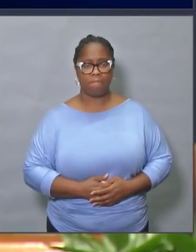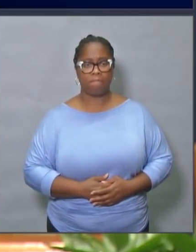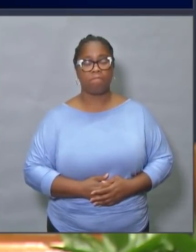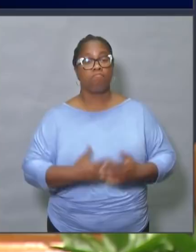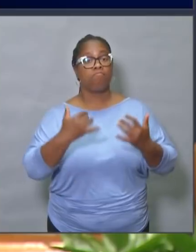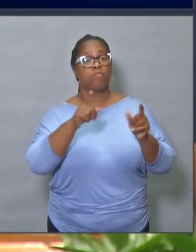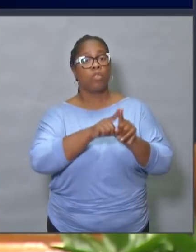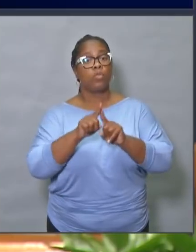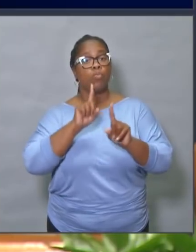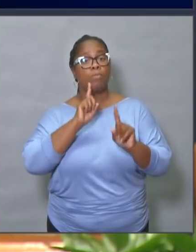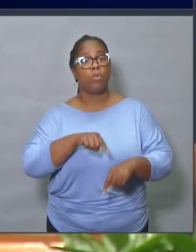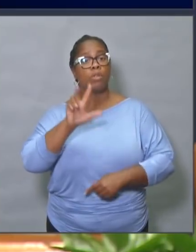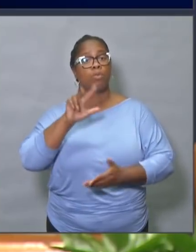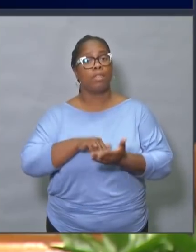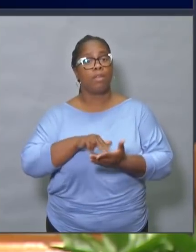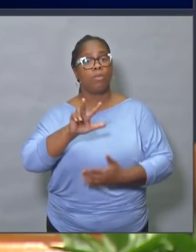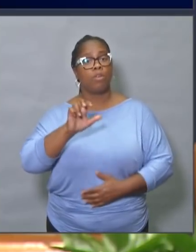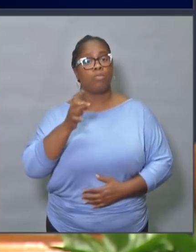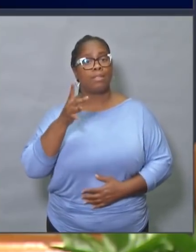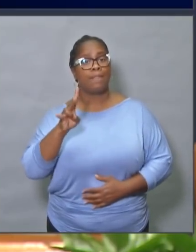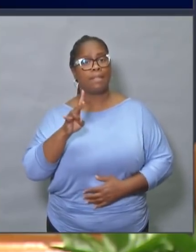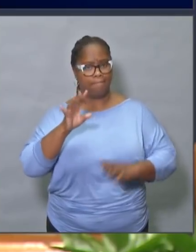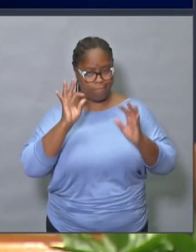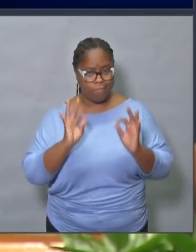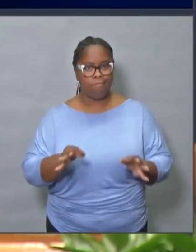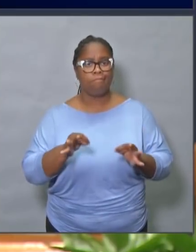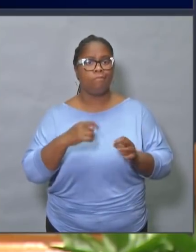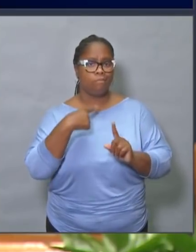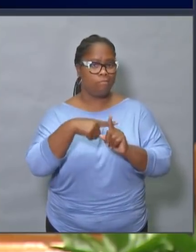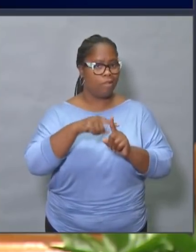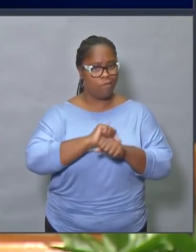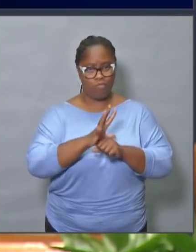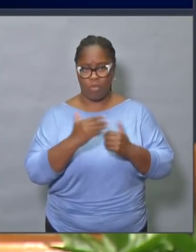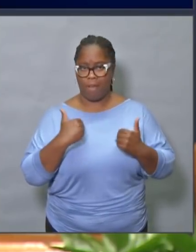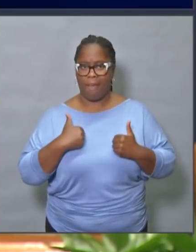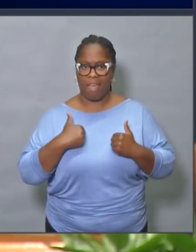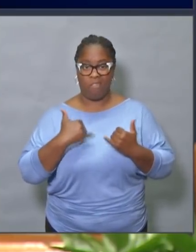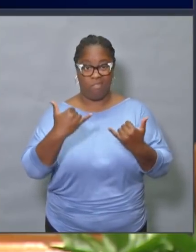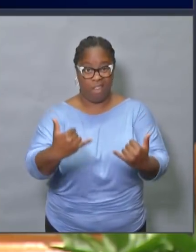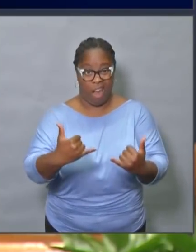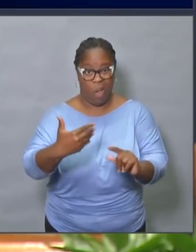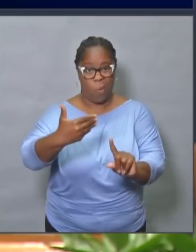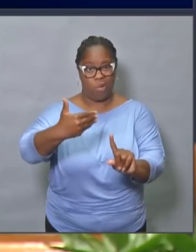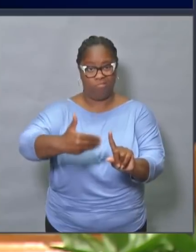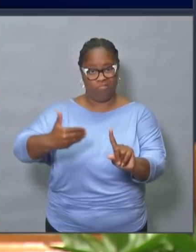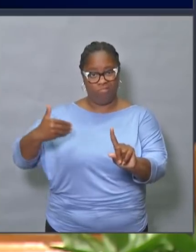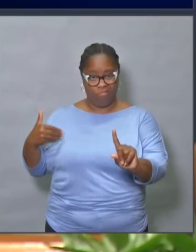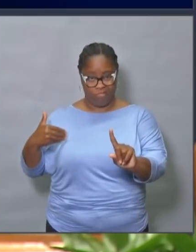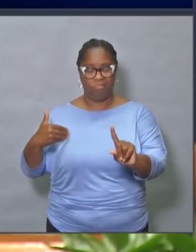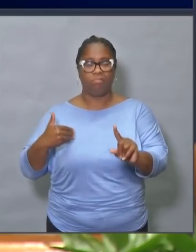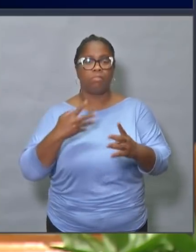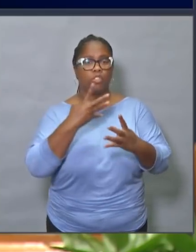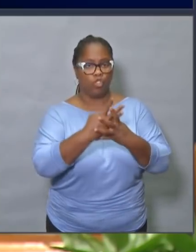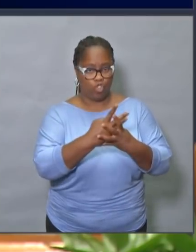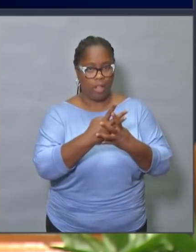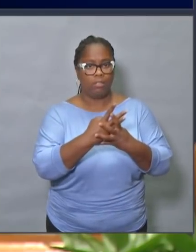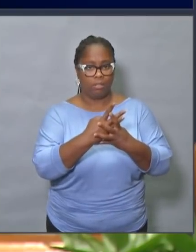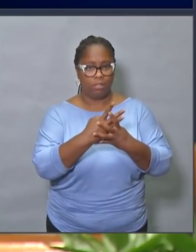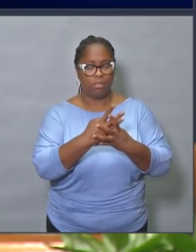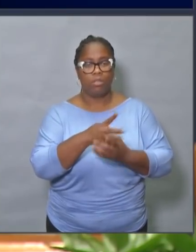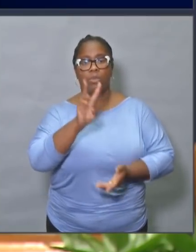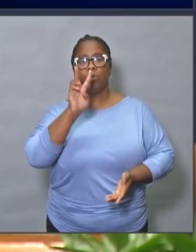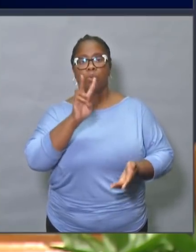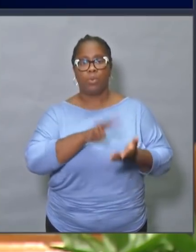reporting 3,317 confirmed cases at some point in time were at our jail facilities.